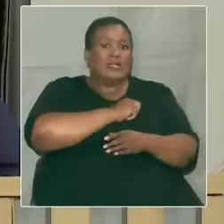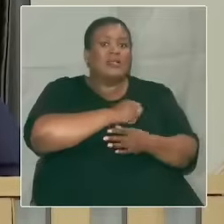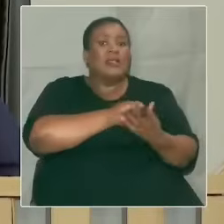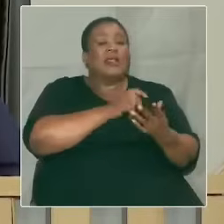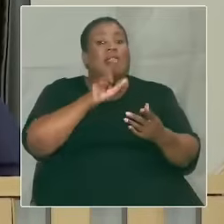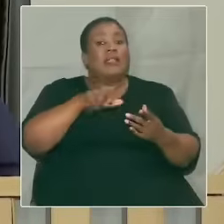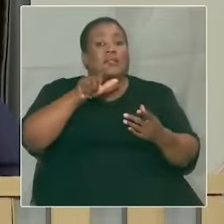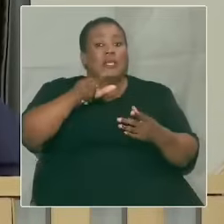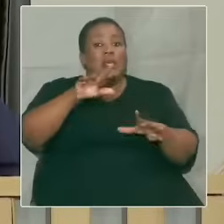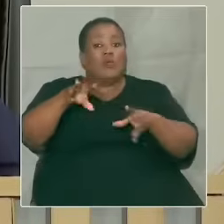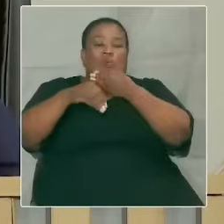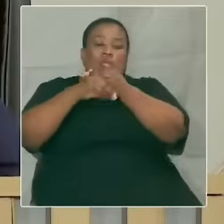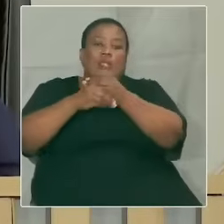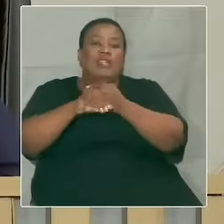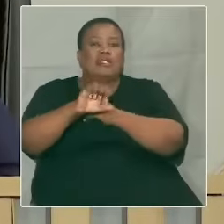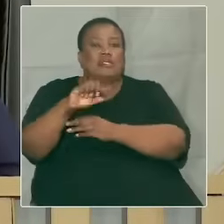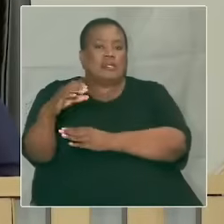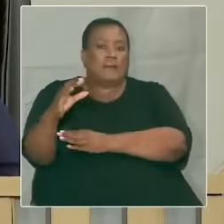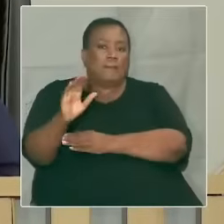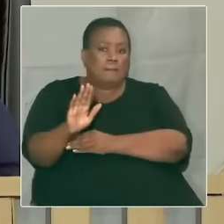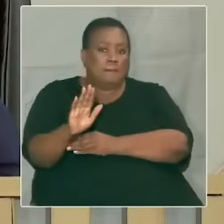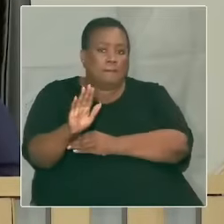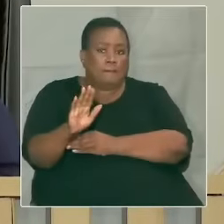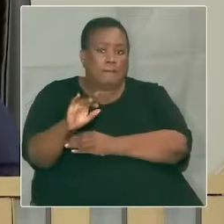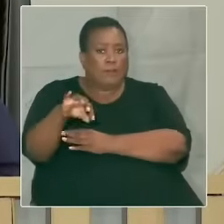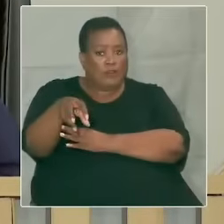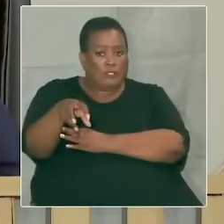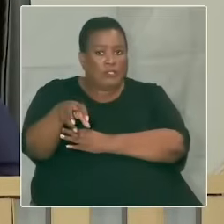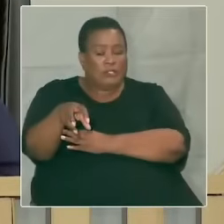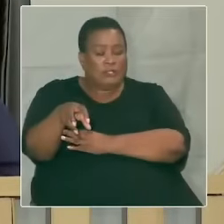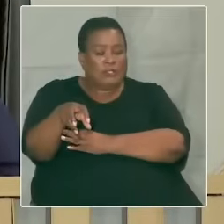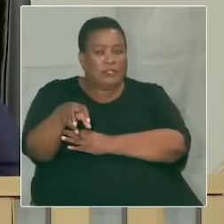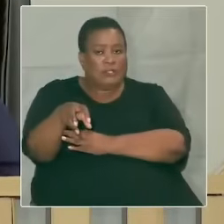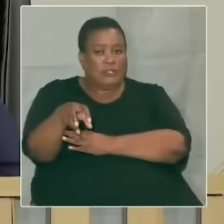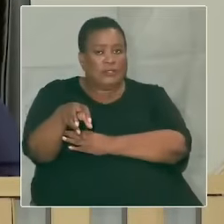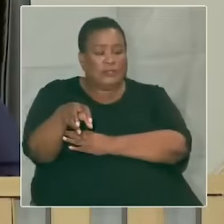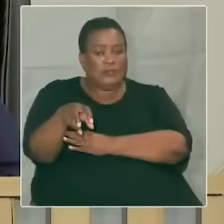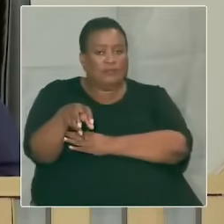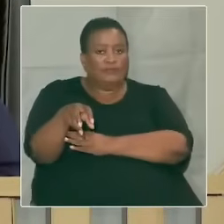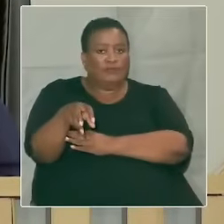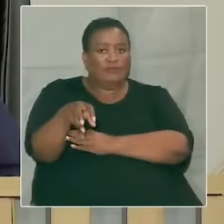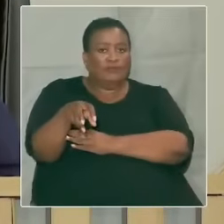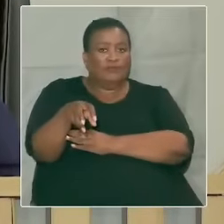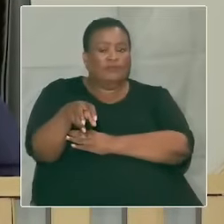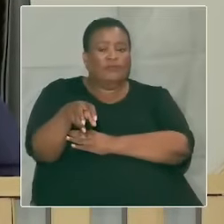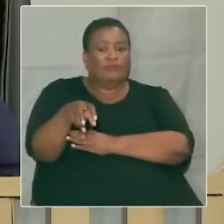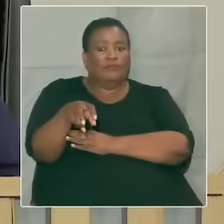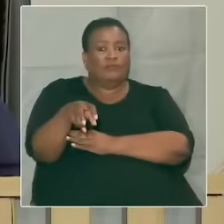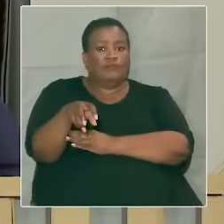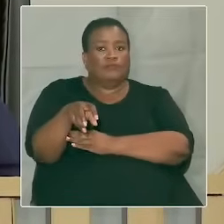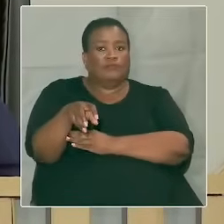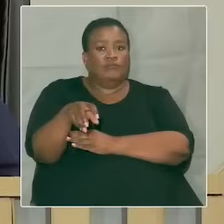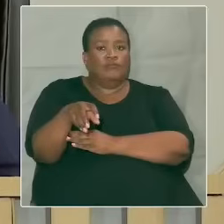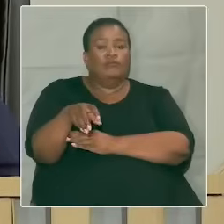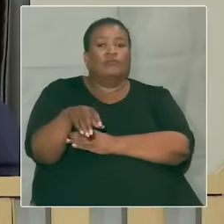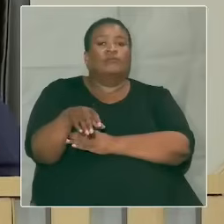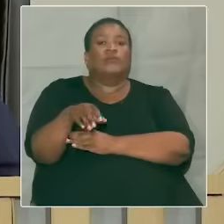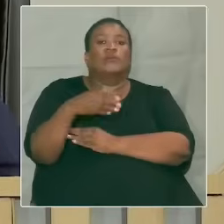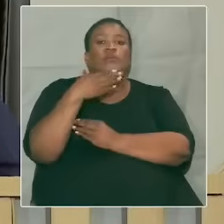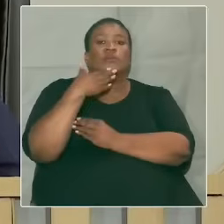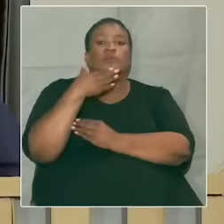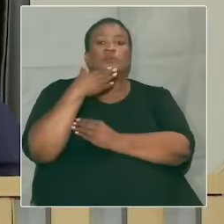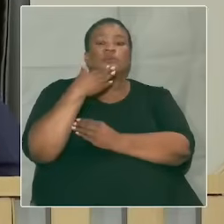we extended to the Eastern Cape province under Lieutenant General Dumisani